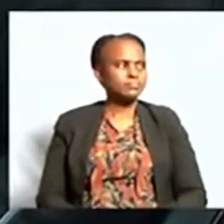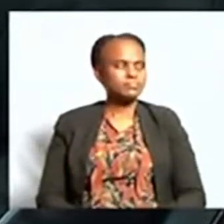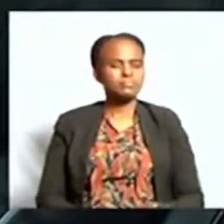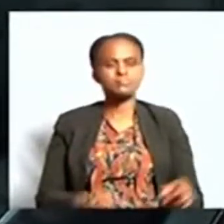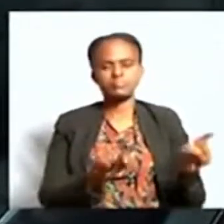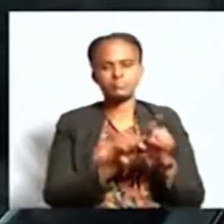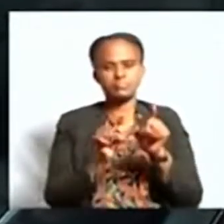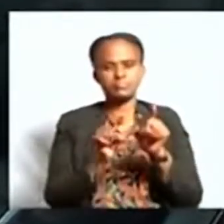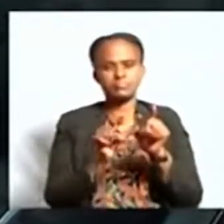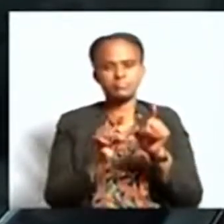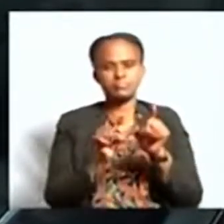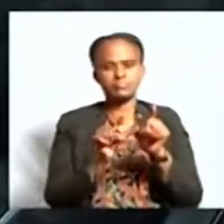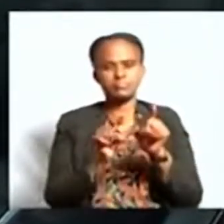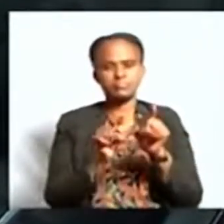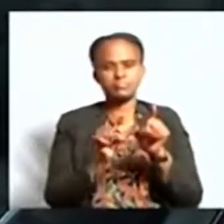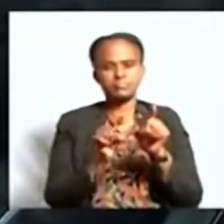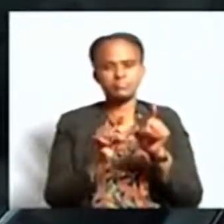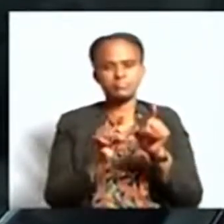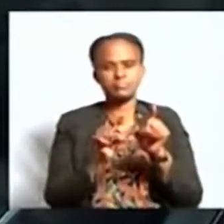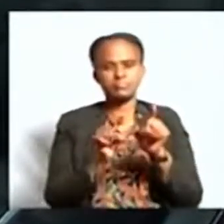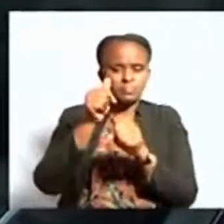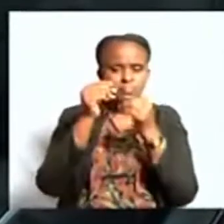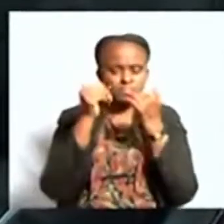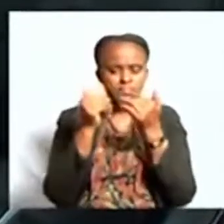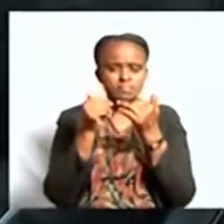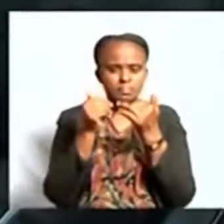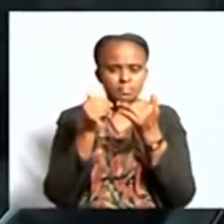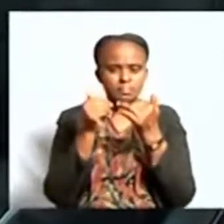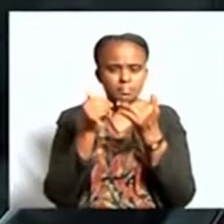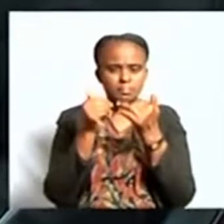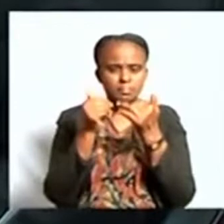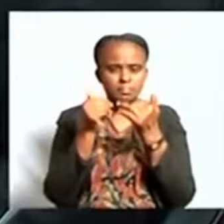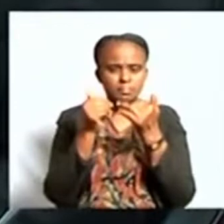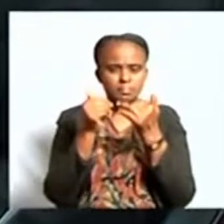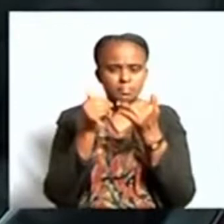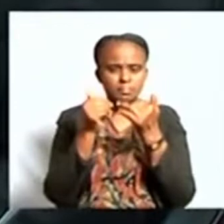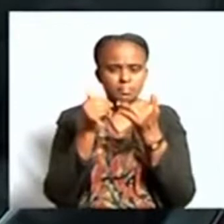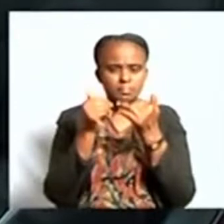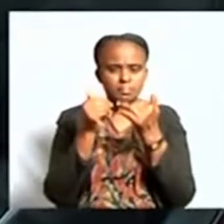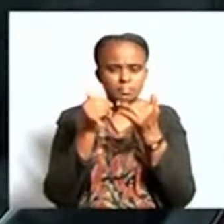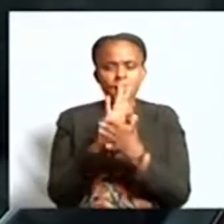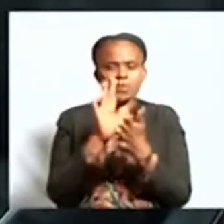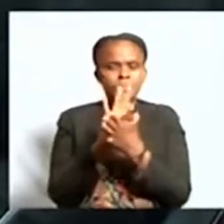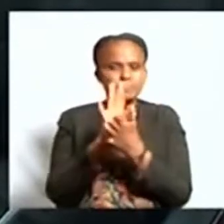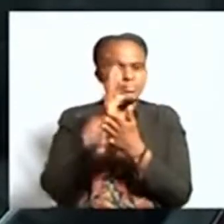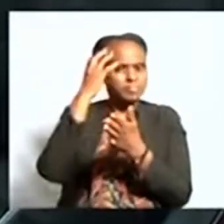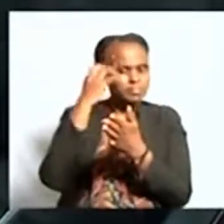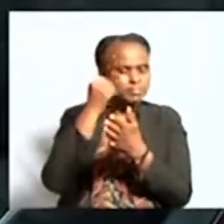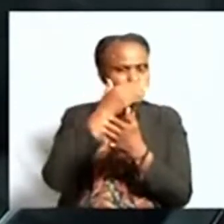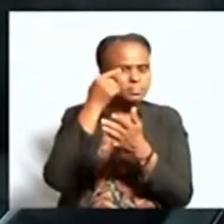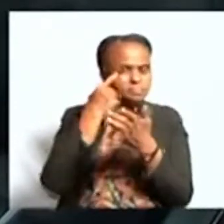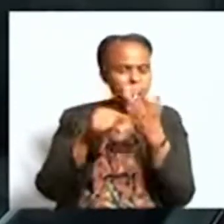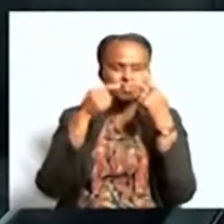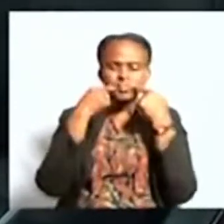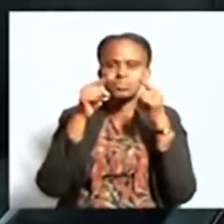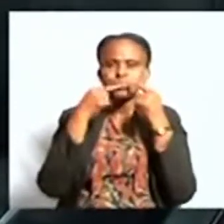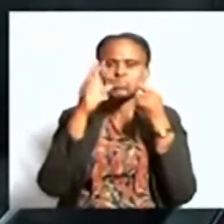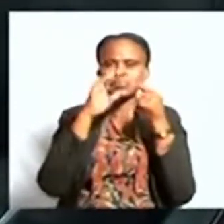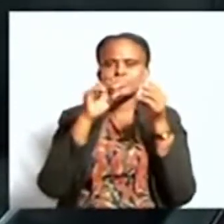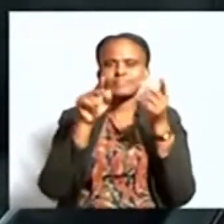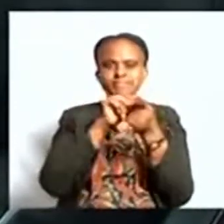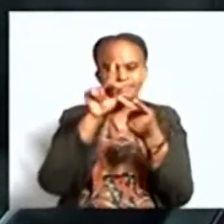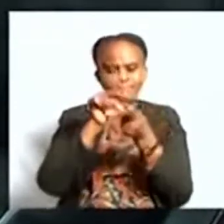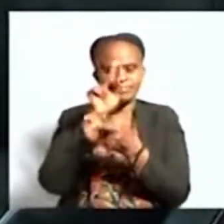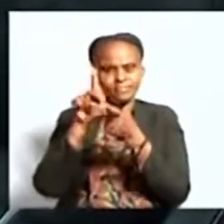Also, immediately after the amendment, office should have been notified so that